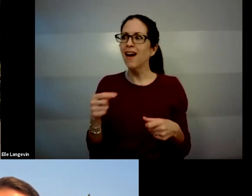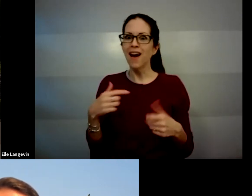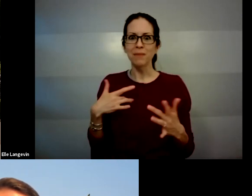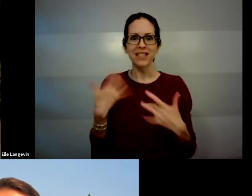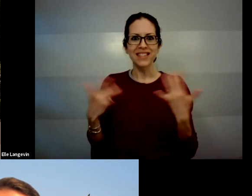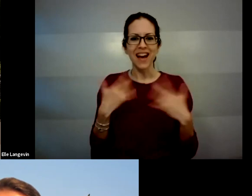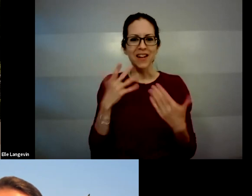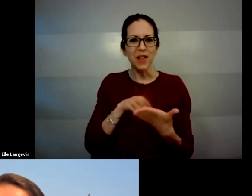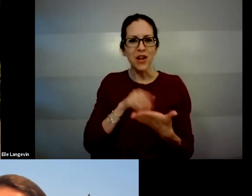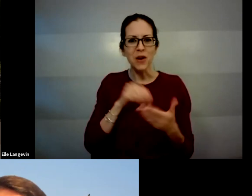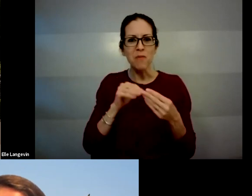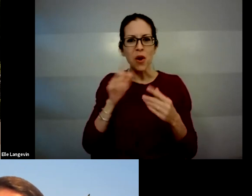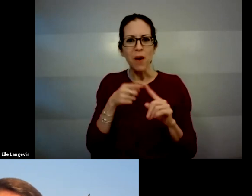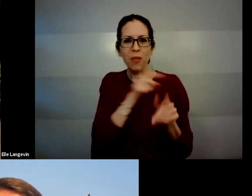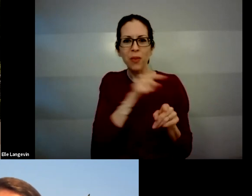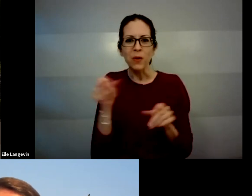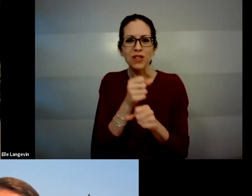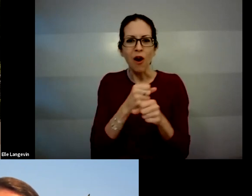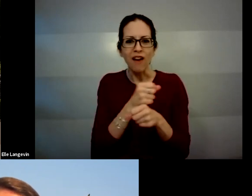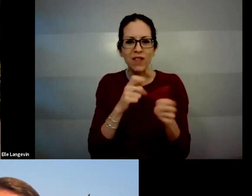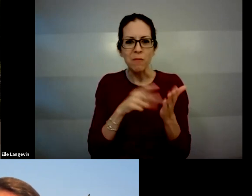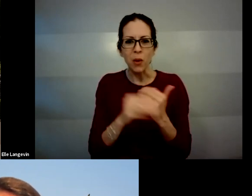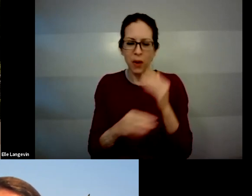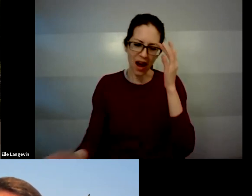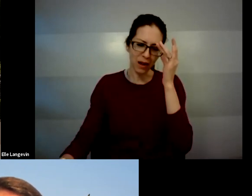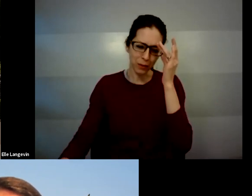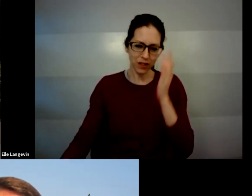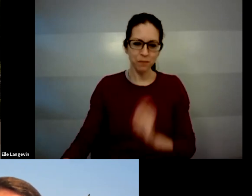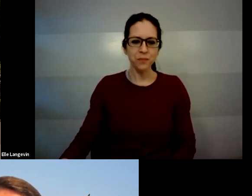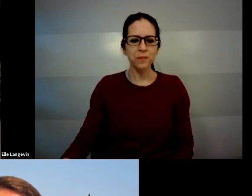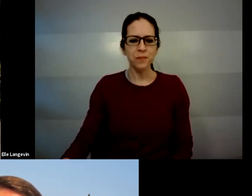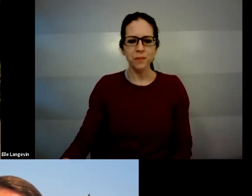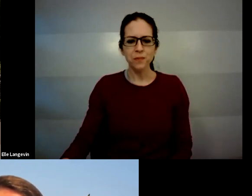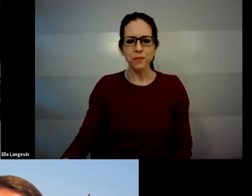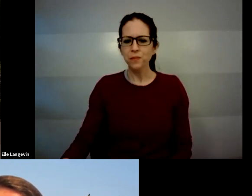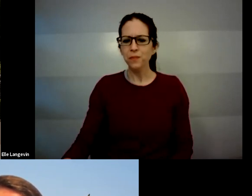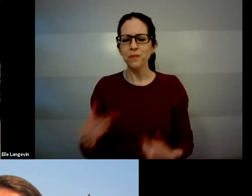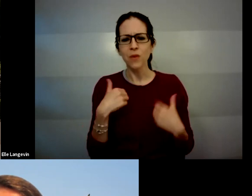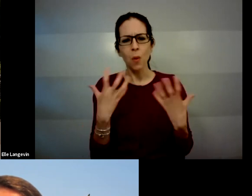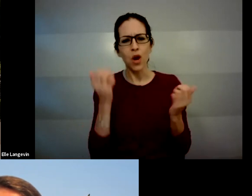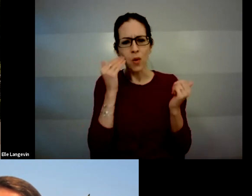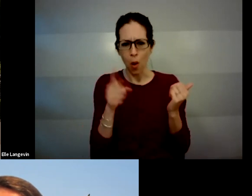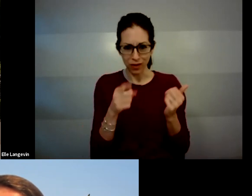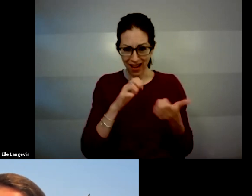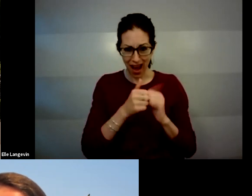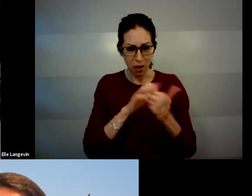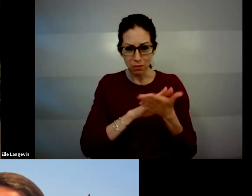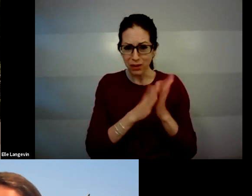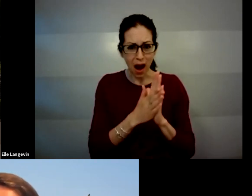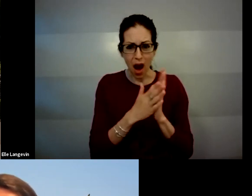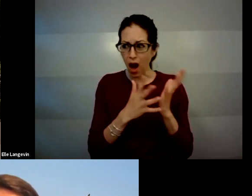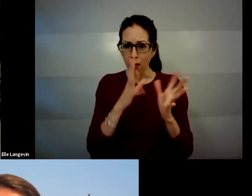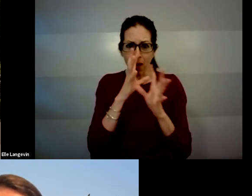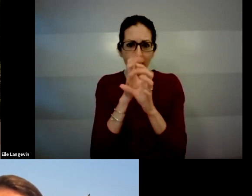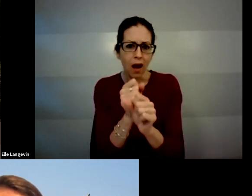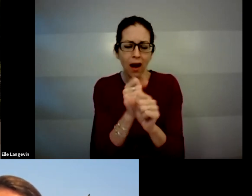coffee programs that you work with. Before we jump into that, I do want to know, how did you become interested, or how did you become aware of